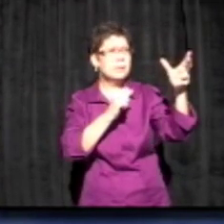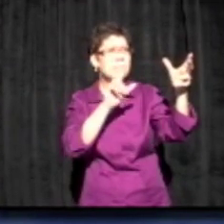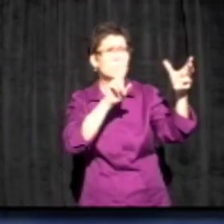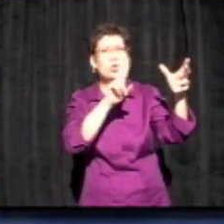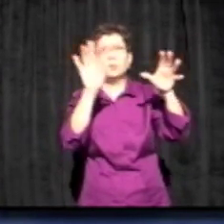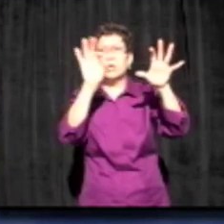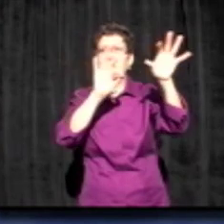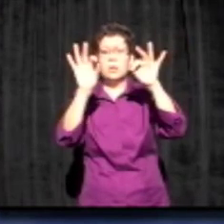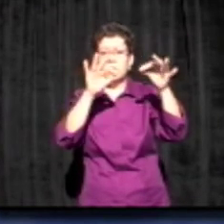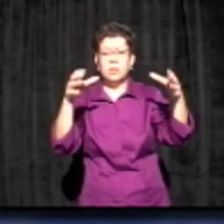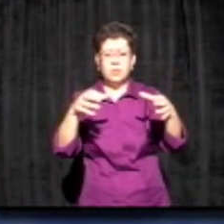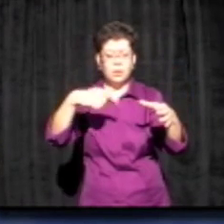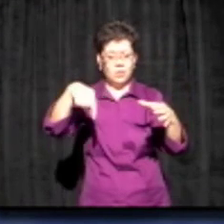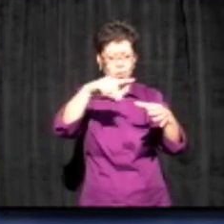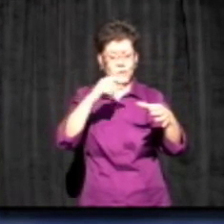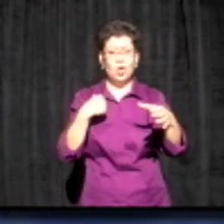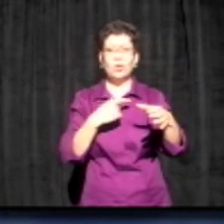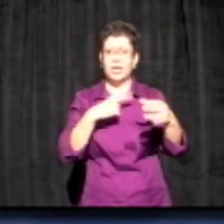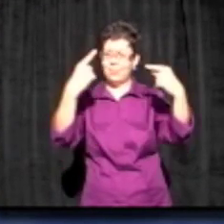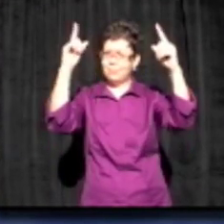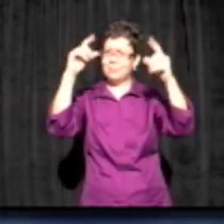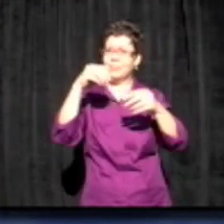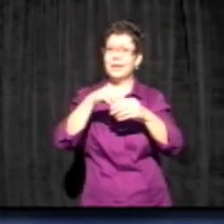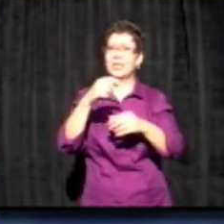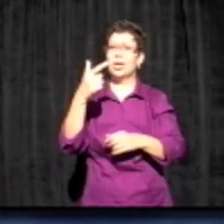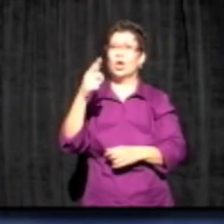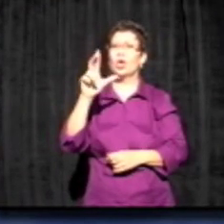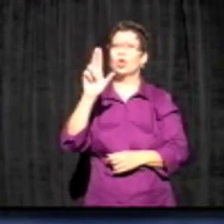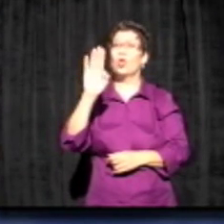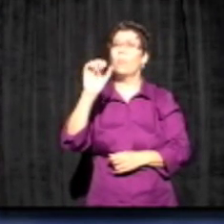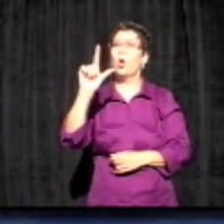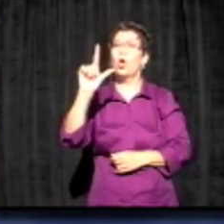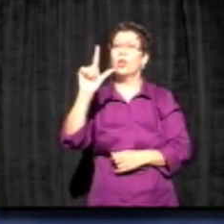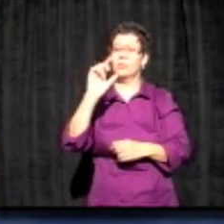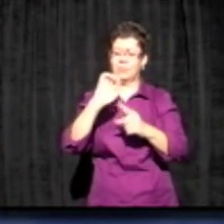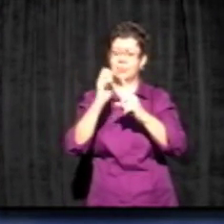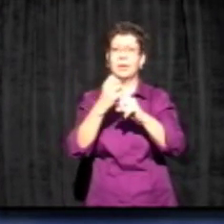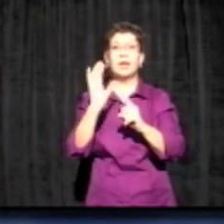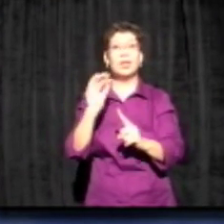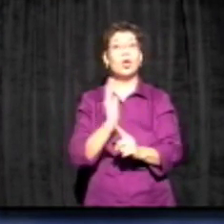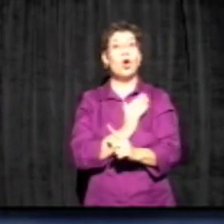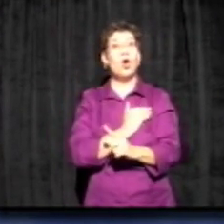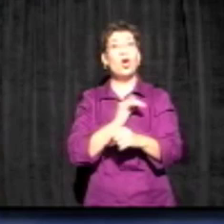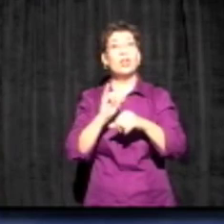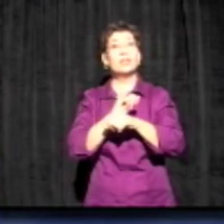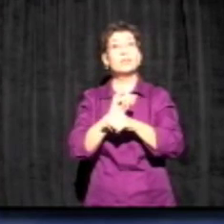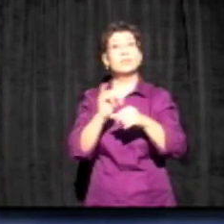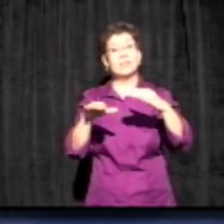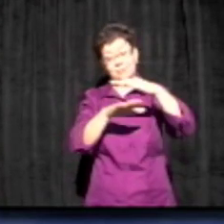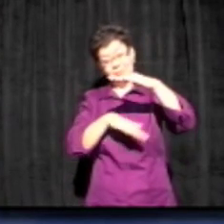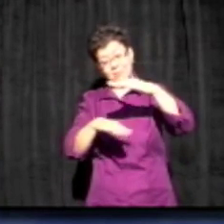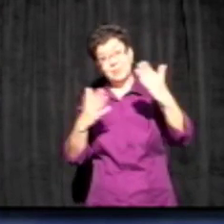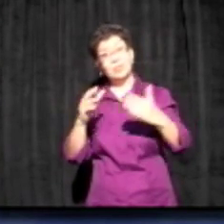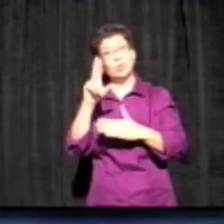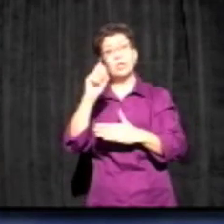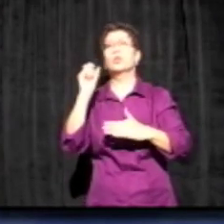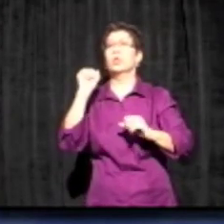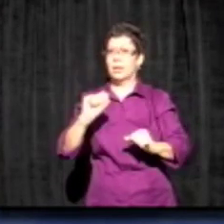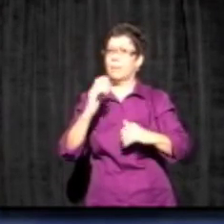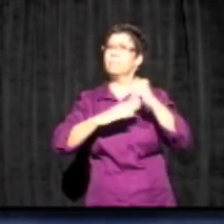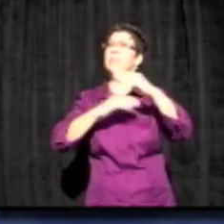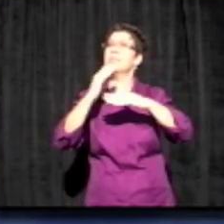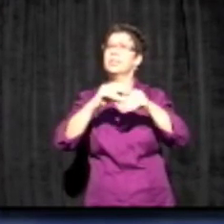can compete in a global environment, and we can rebuild our U.S. industrial base. We can maintain